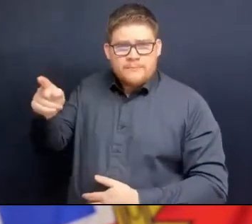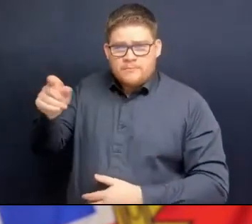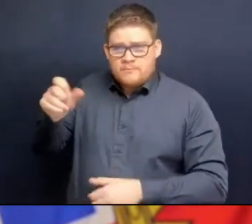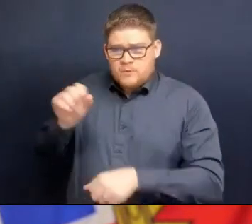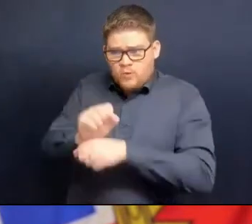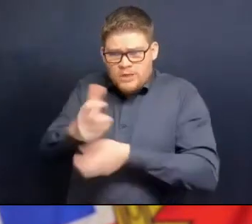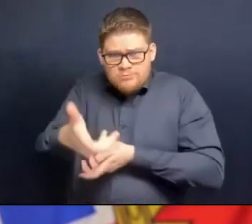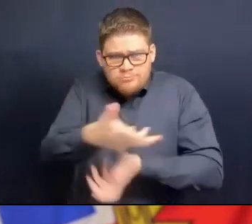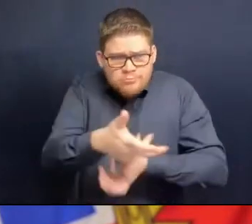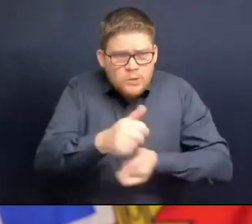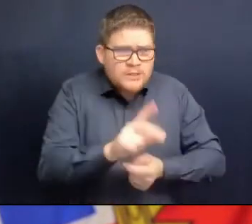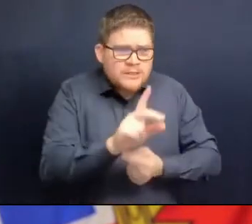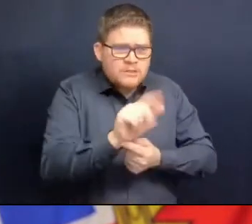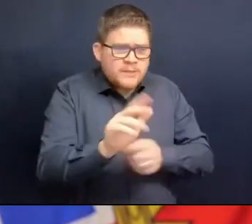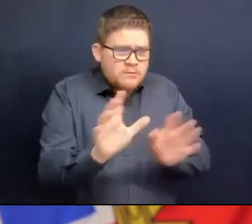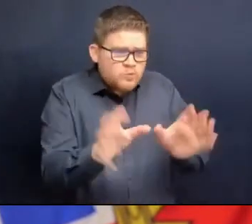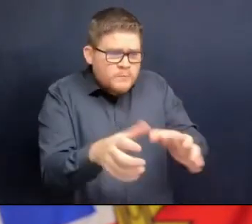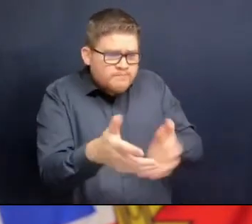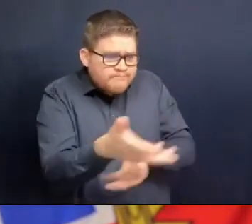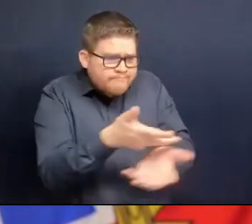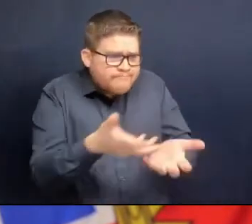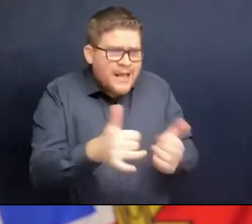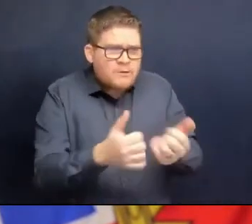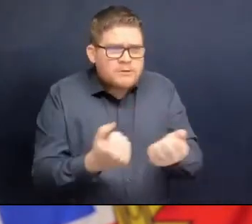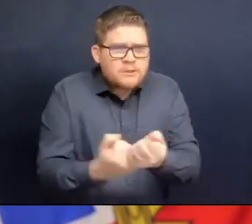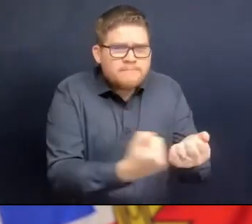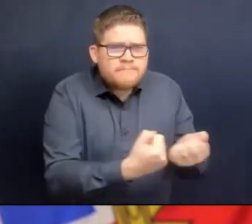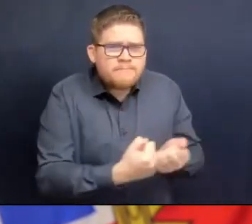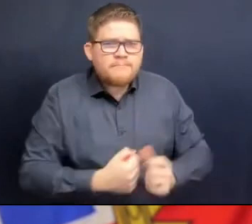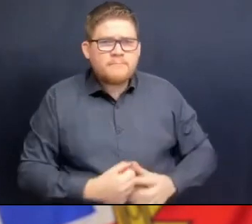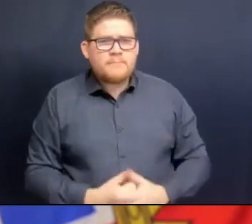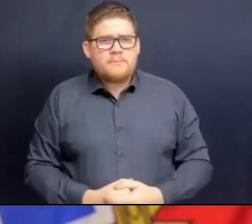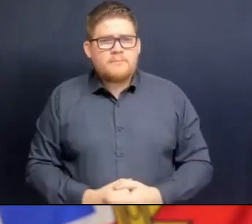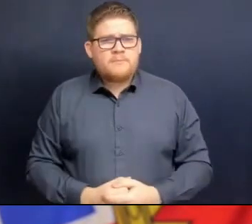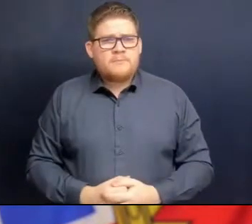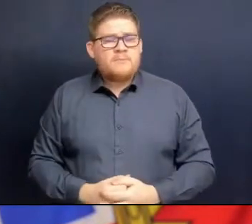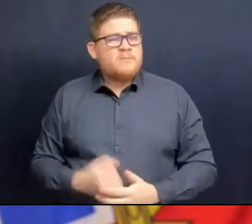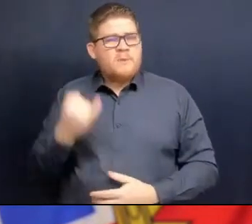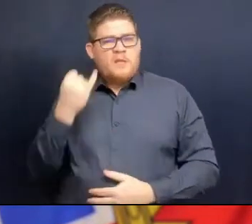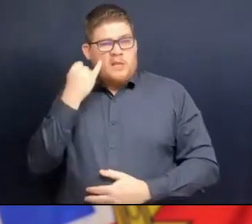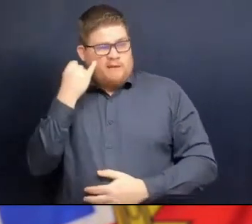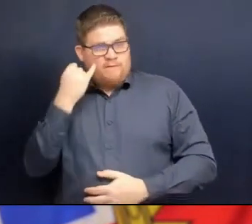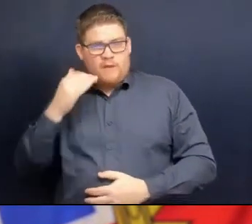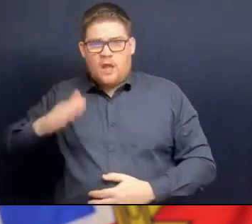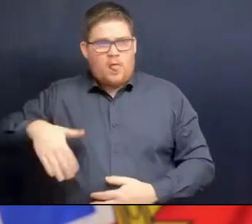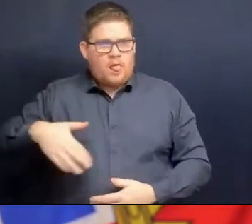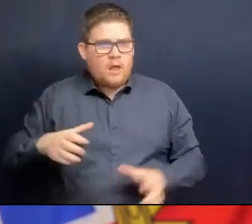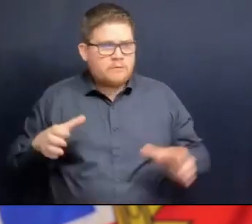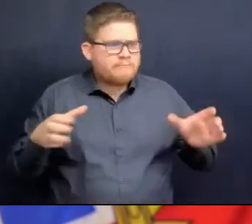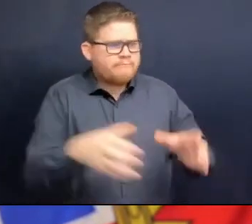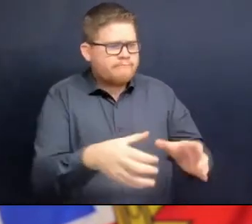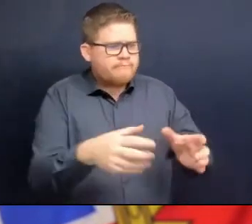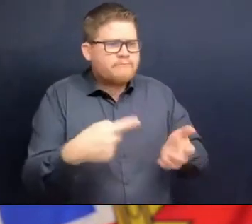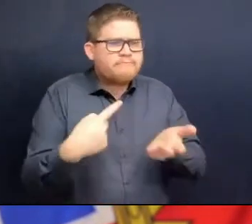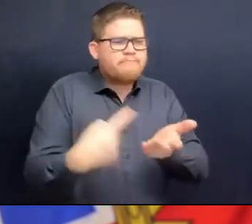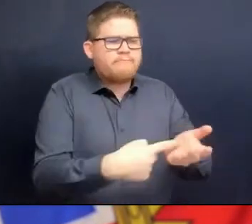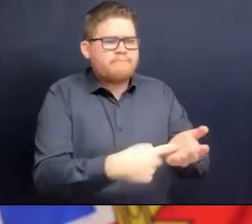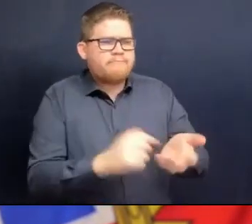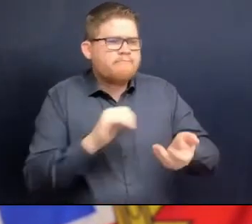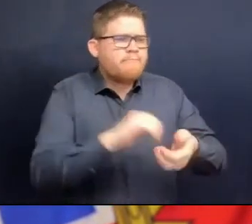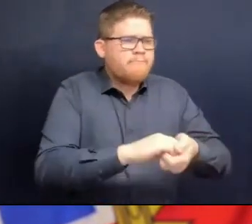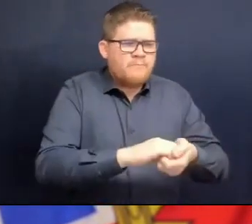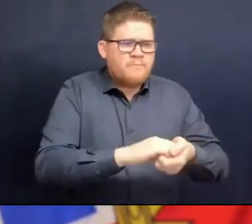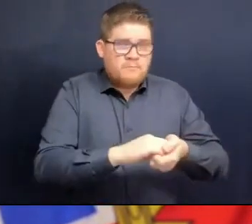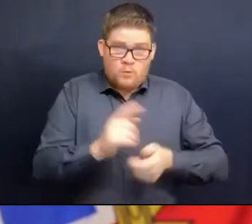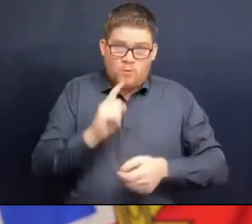so, who? And if not, will the province commit to consulting with disabled people on COVID policy? Yeah,